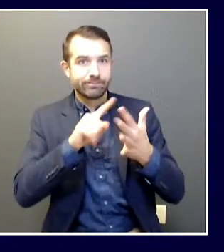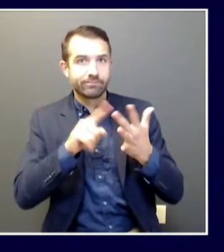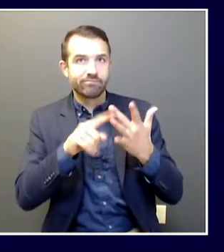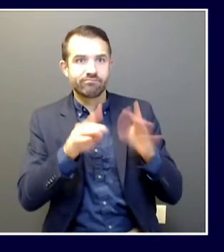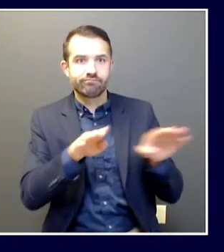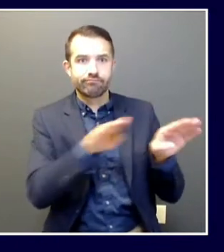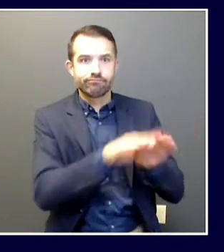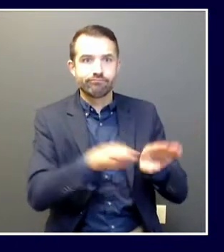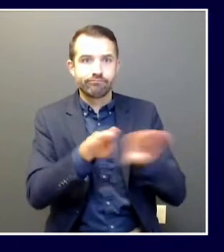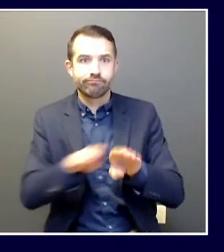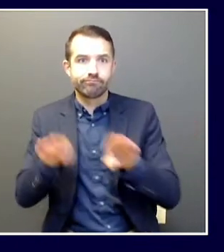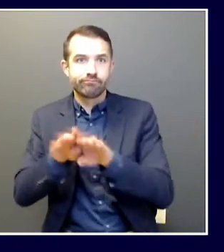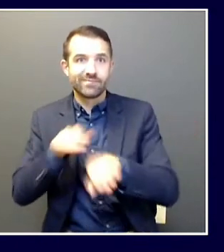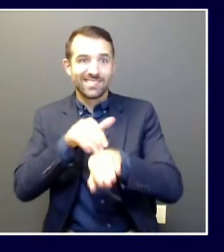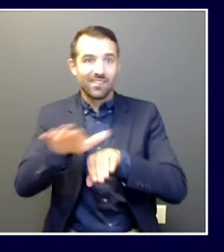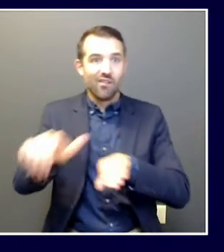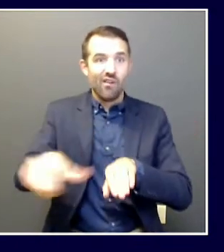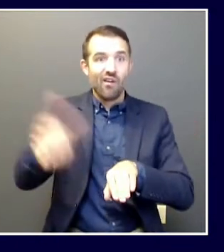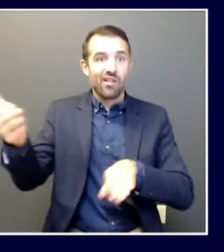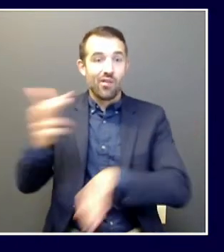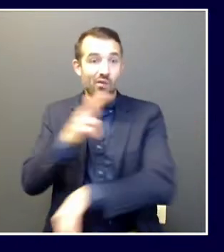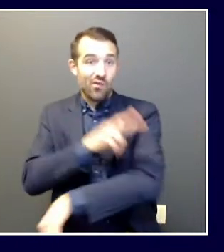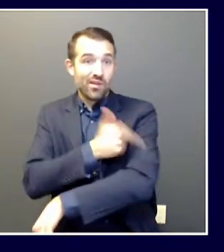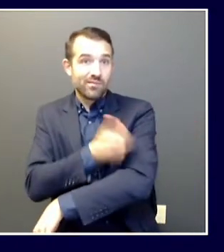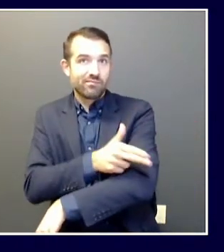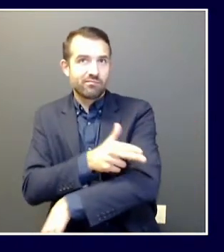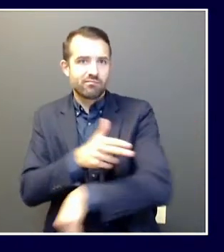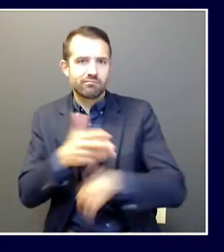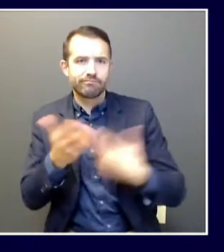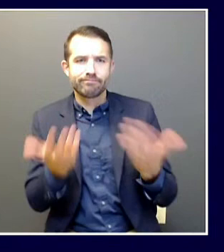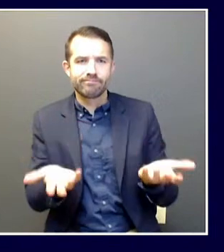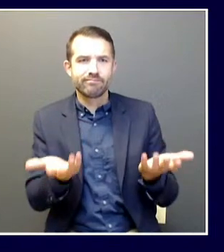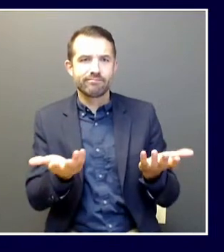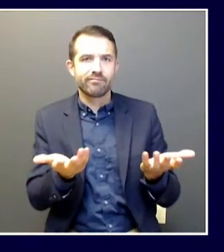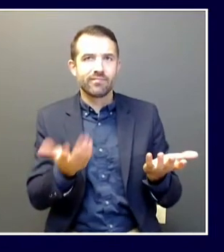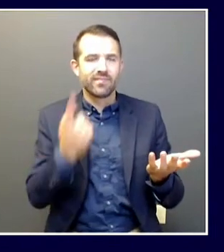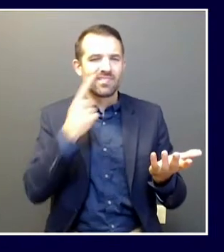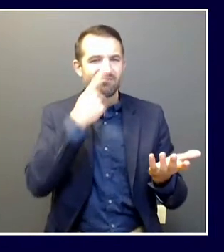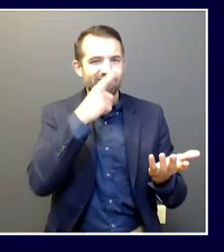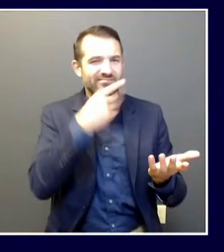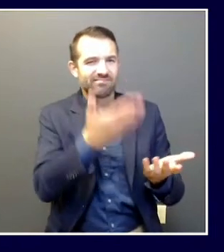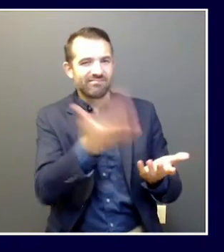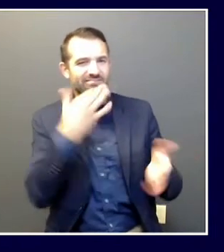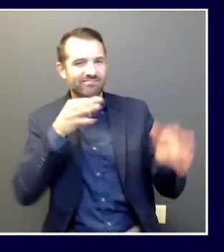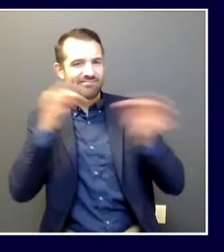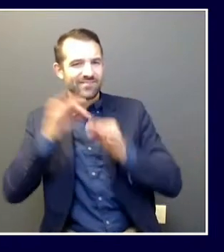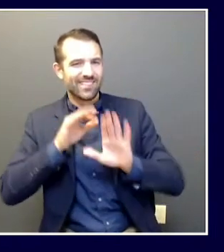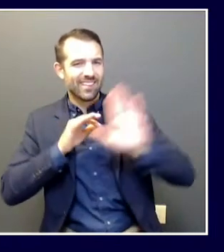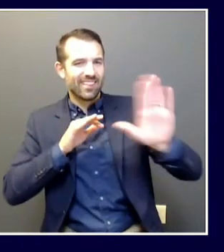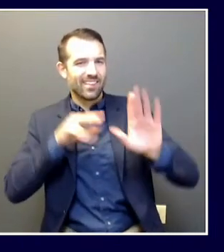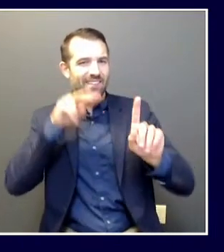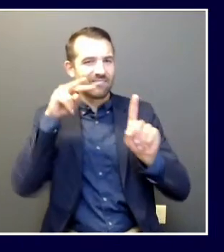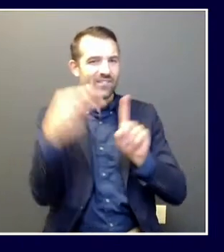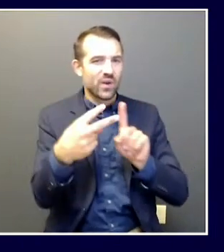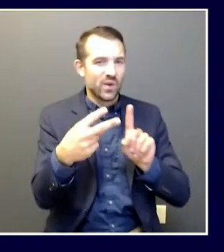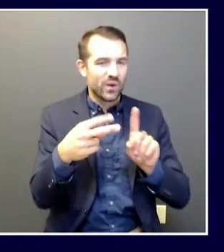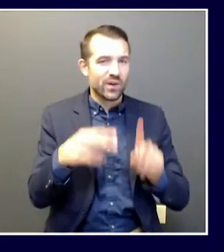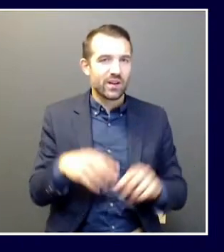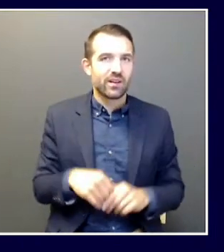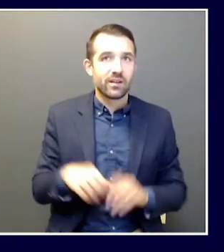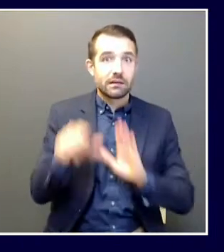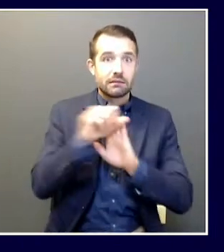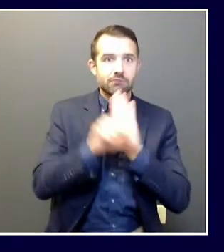then because it seems like both sides are kind of holding out, the state saying we're keeping this requirement and these